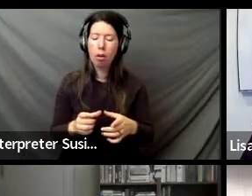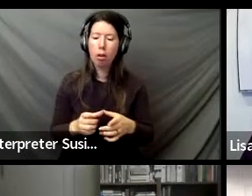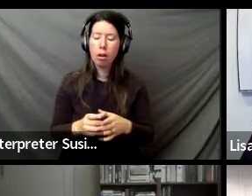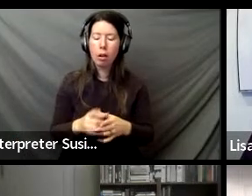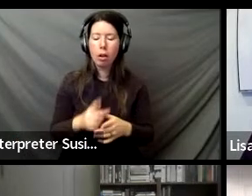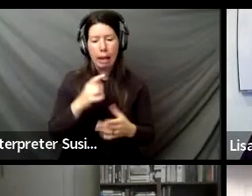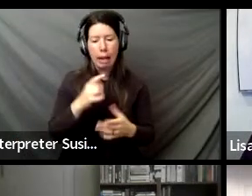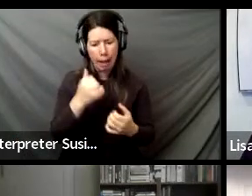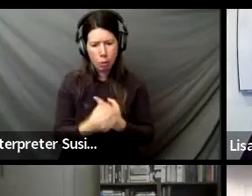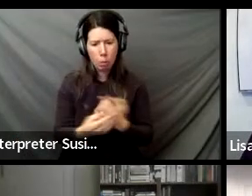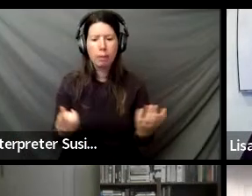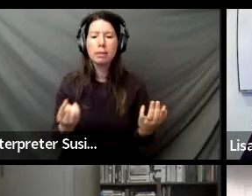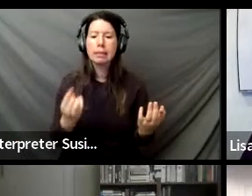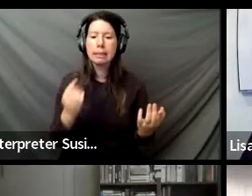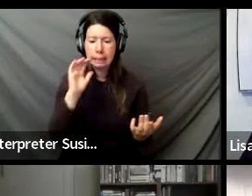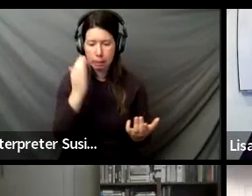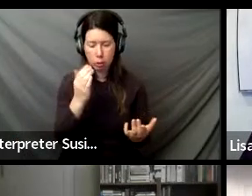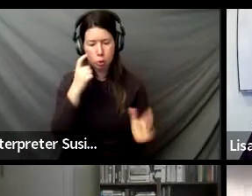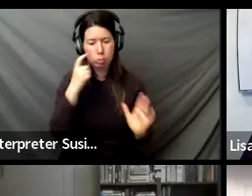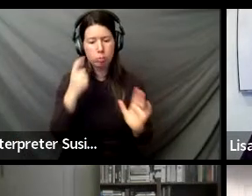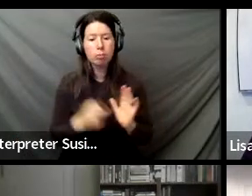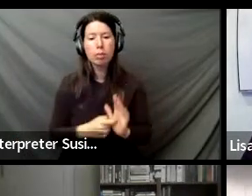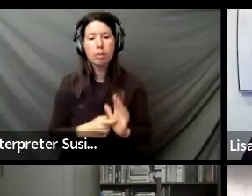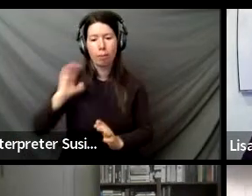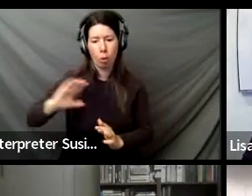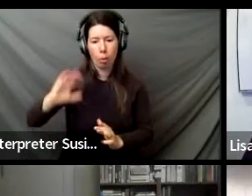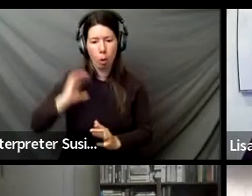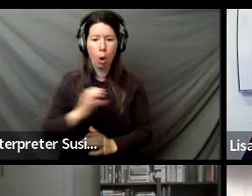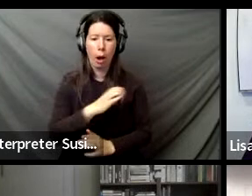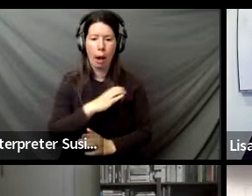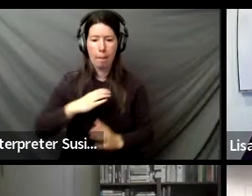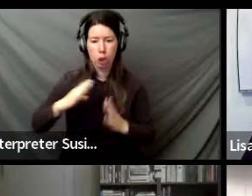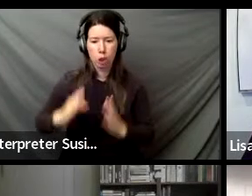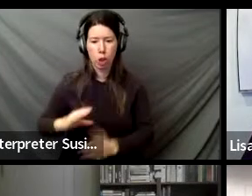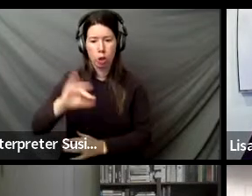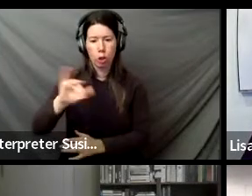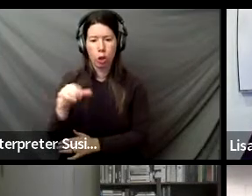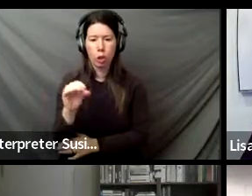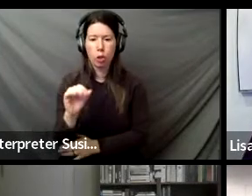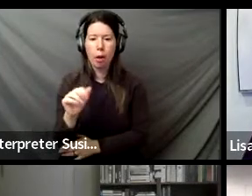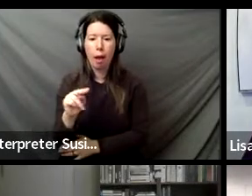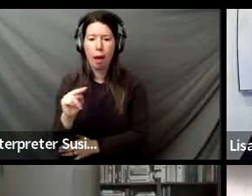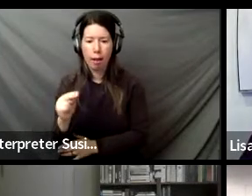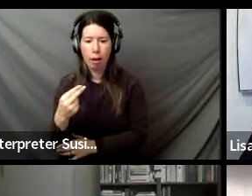of former Commissioner Joanne Hardesty's contribution and passion.